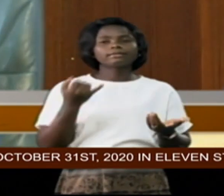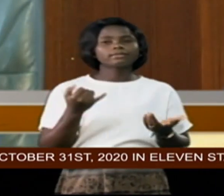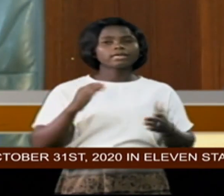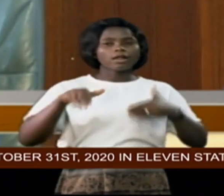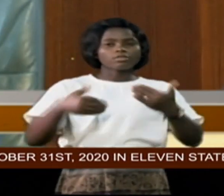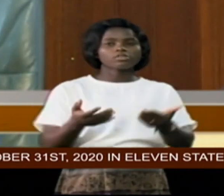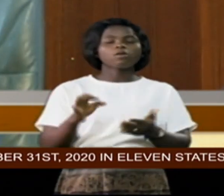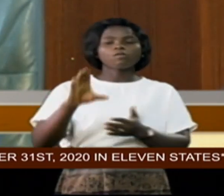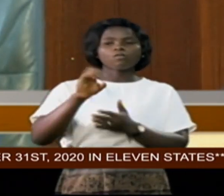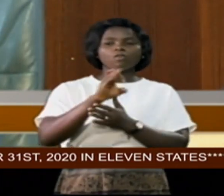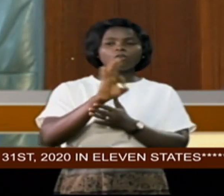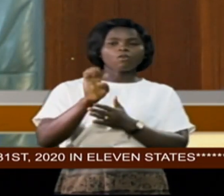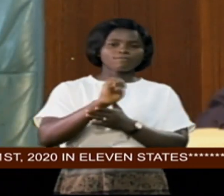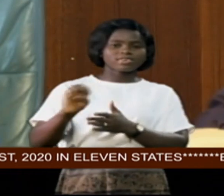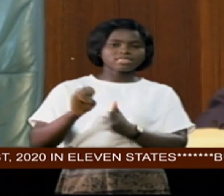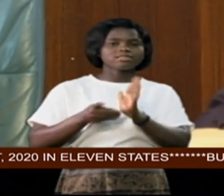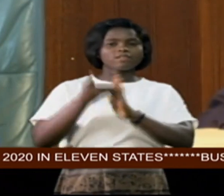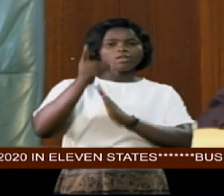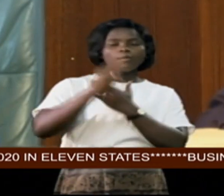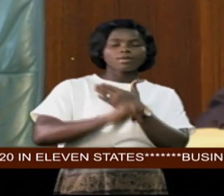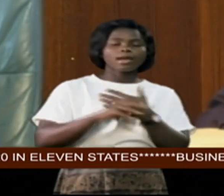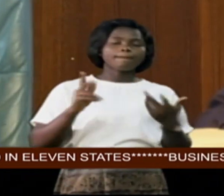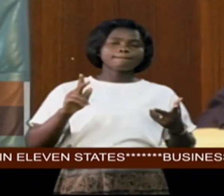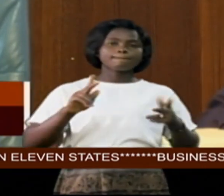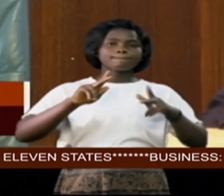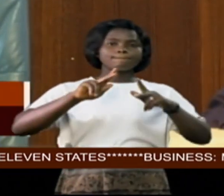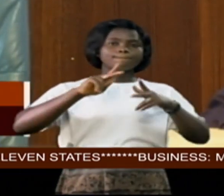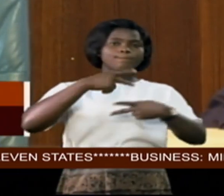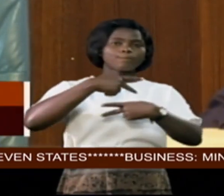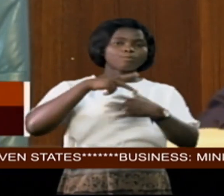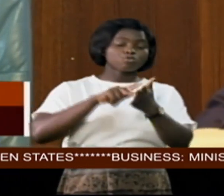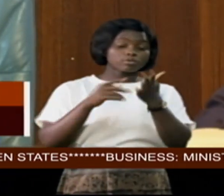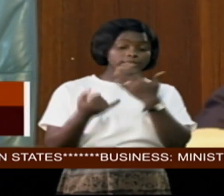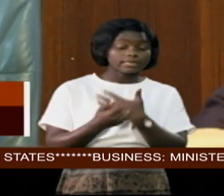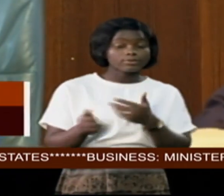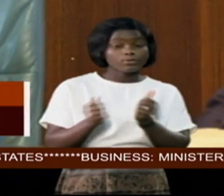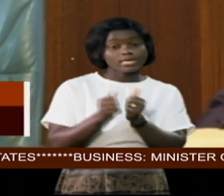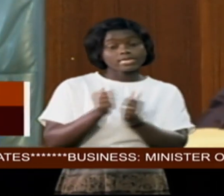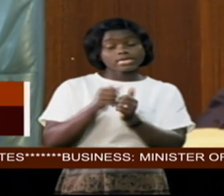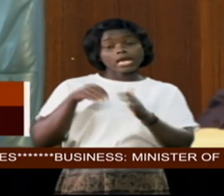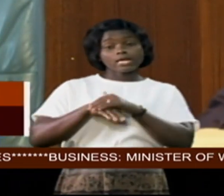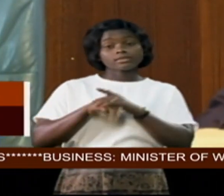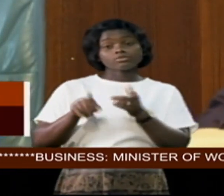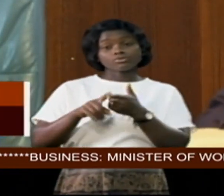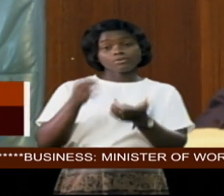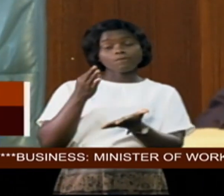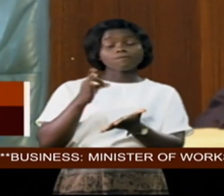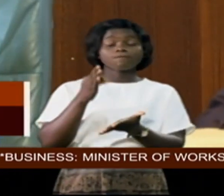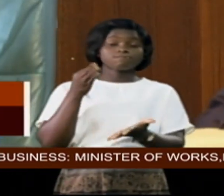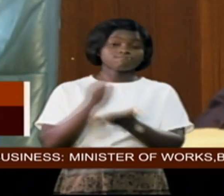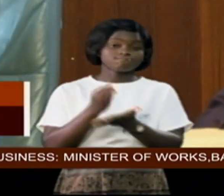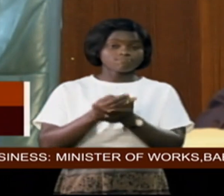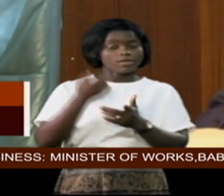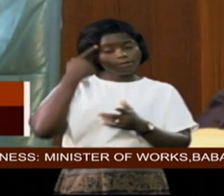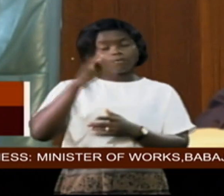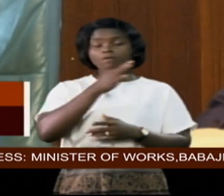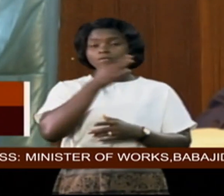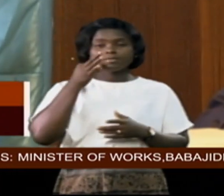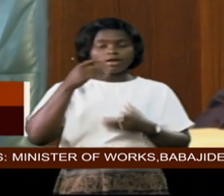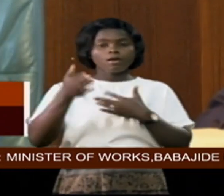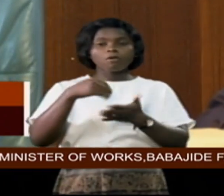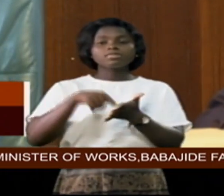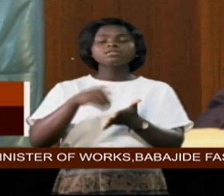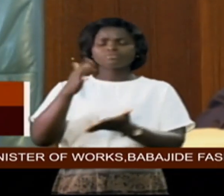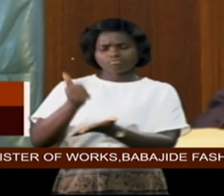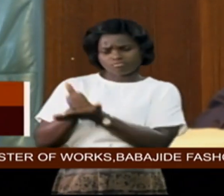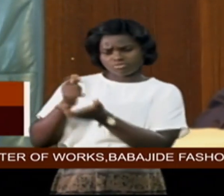We'll have access to finance for our farmers, and all these things we feel are things that will assist